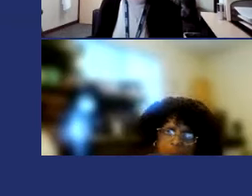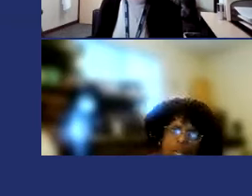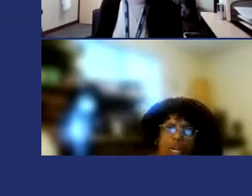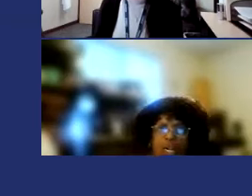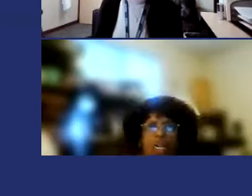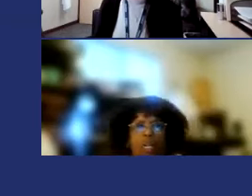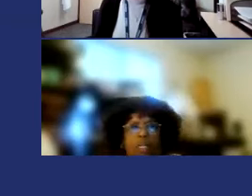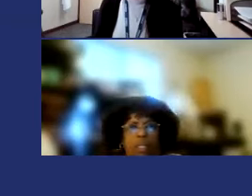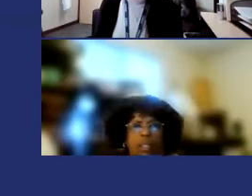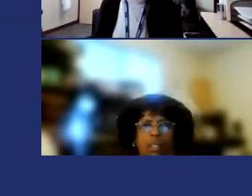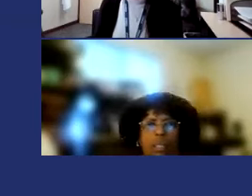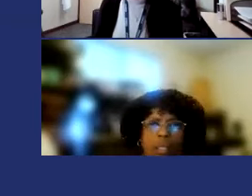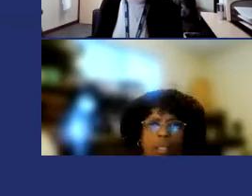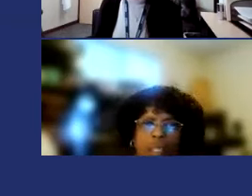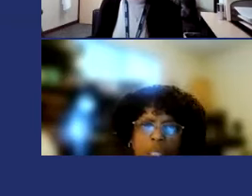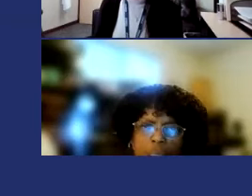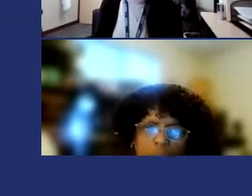and the baby.